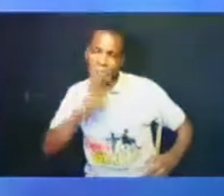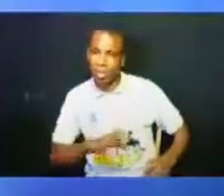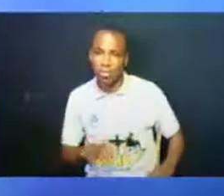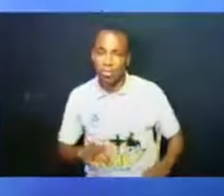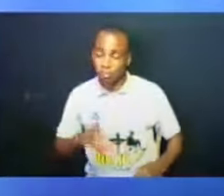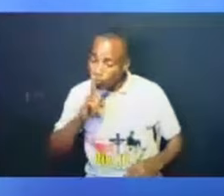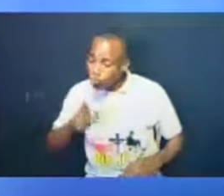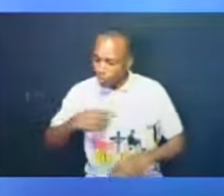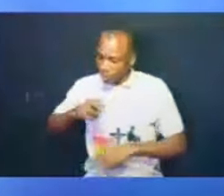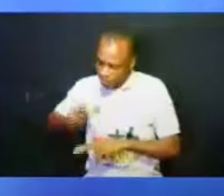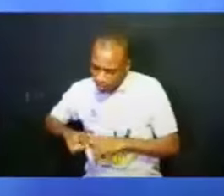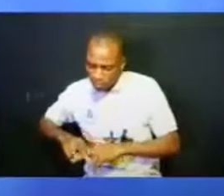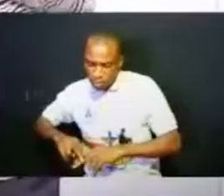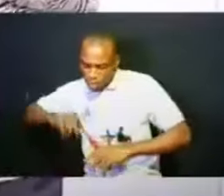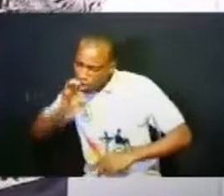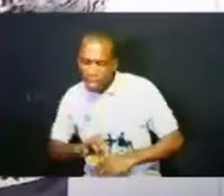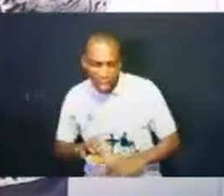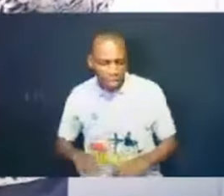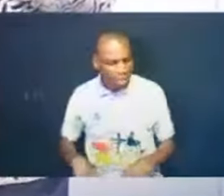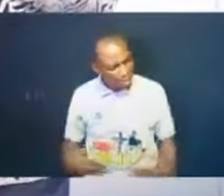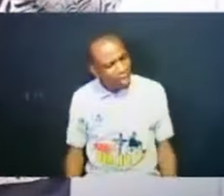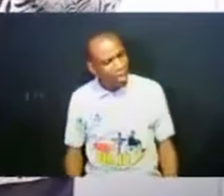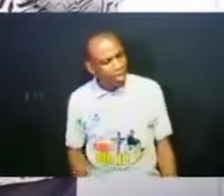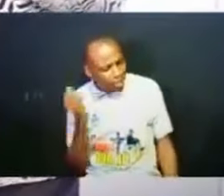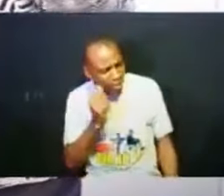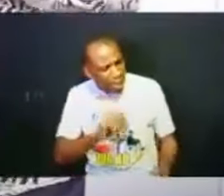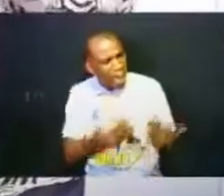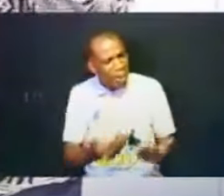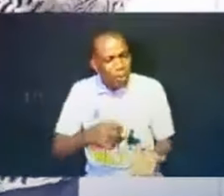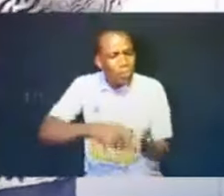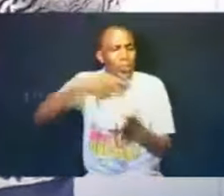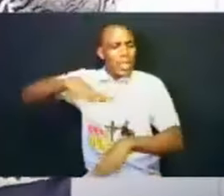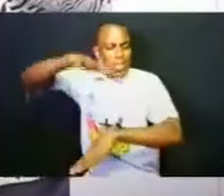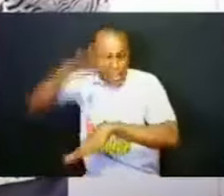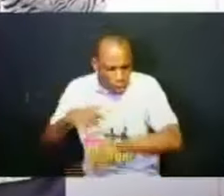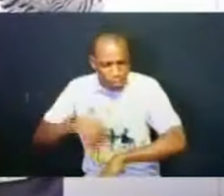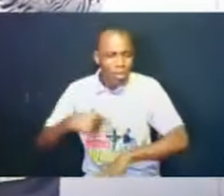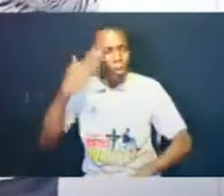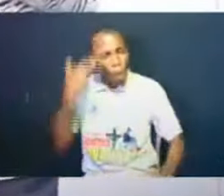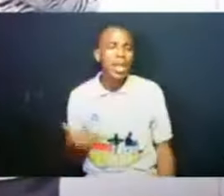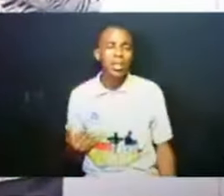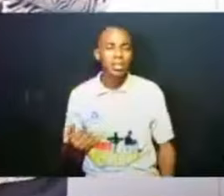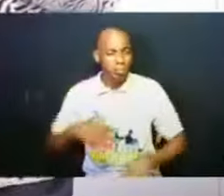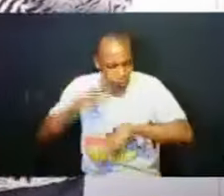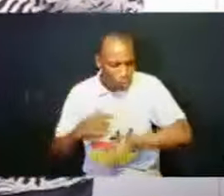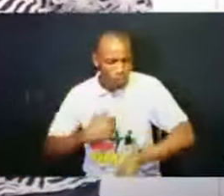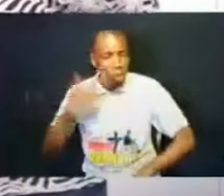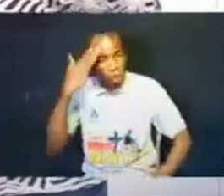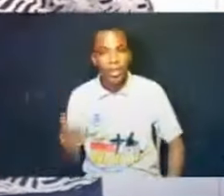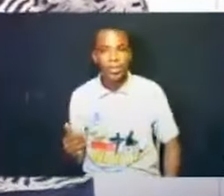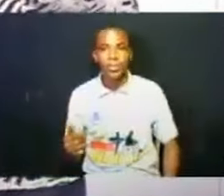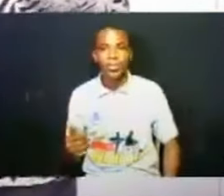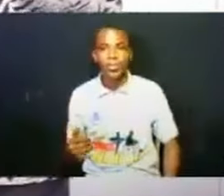was paining me. Yami yau ye pa. This girl. Ah, how can she do that? Abaye, I didn't know yes sir. Then,